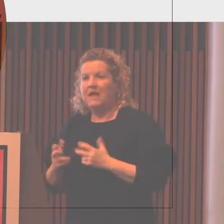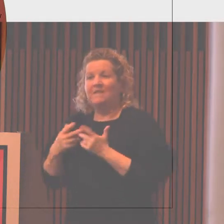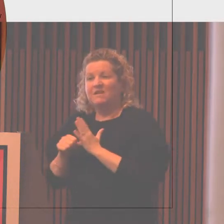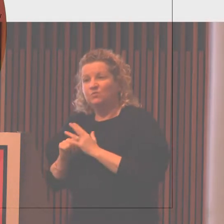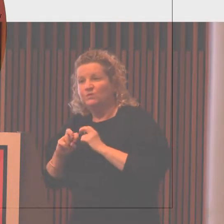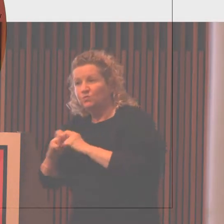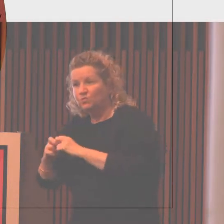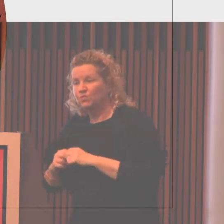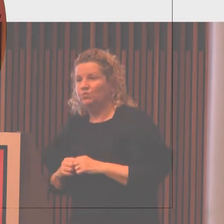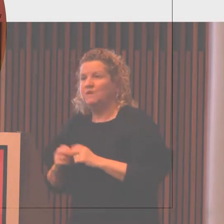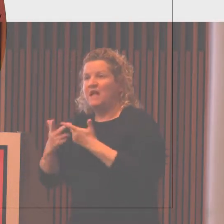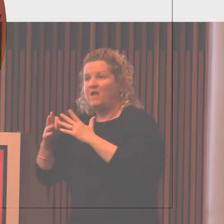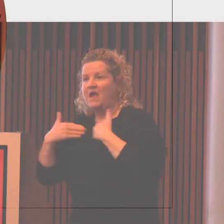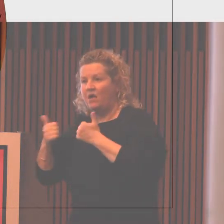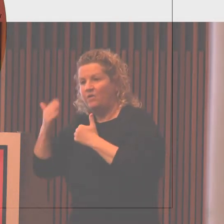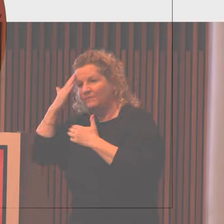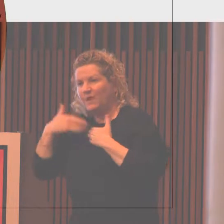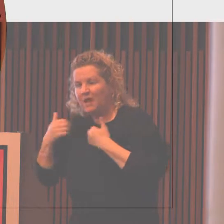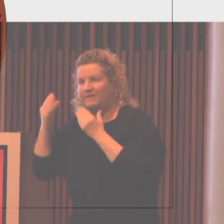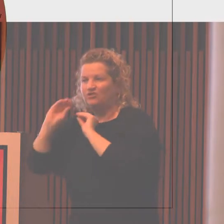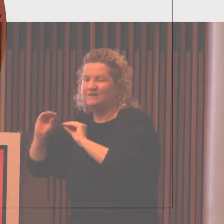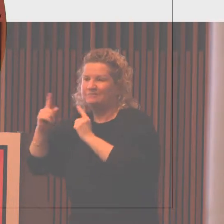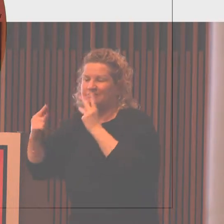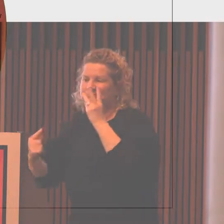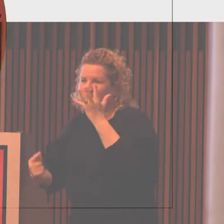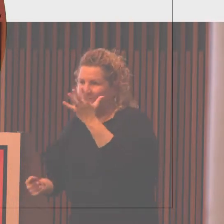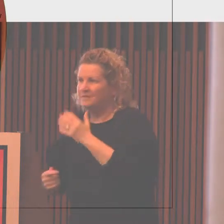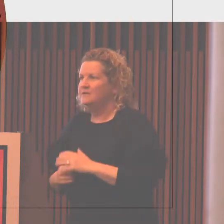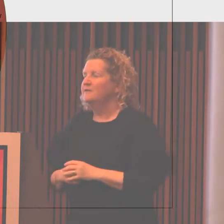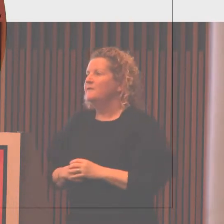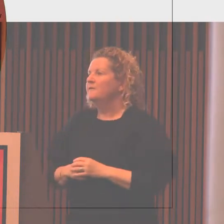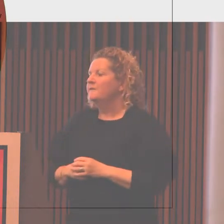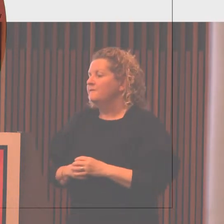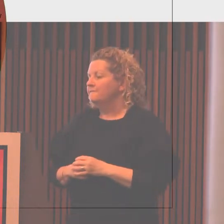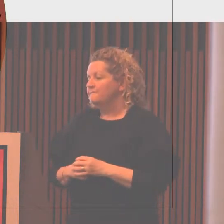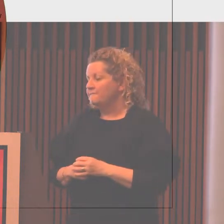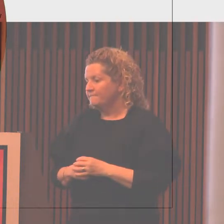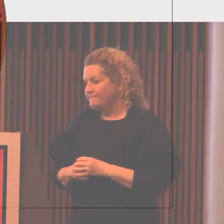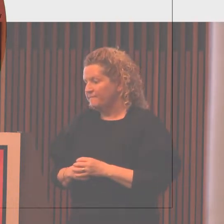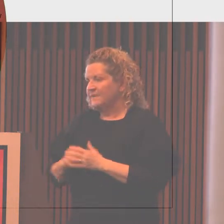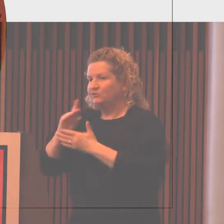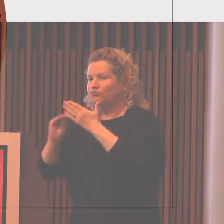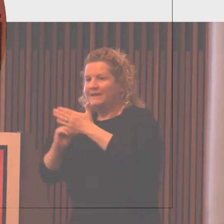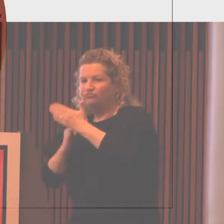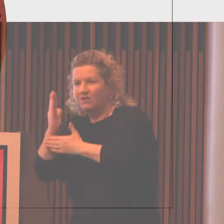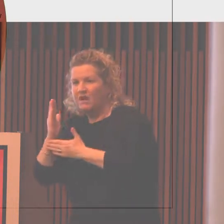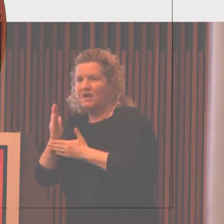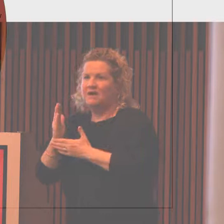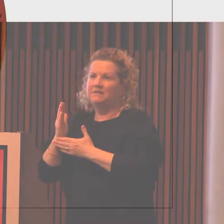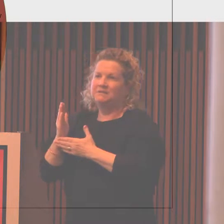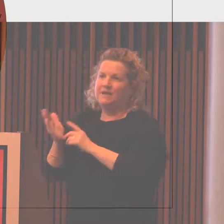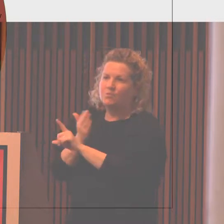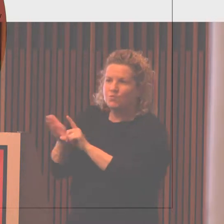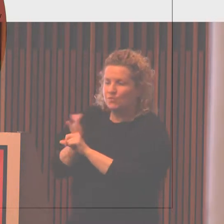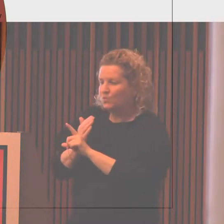issues, other health, mental health, education. There's a whole range of others that discrimination, rights, abuse,